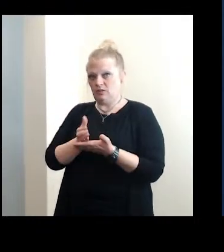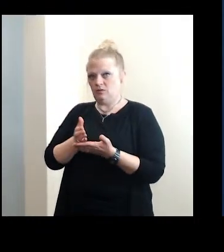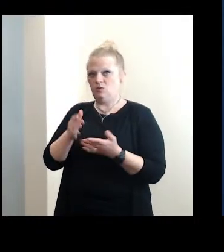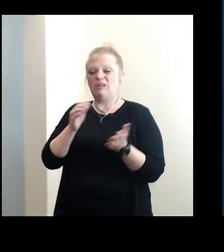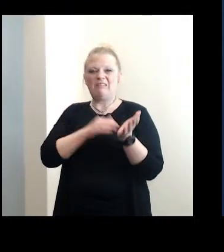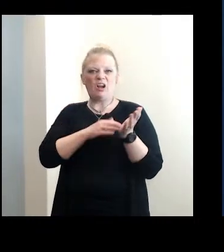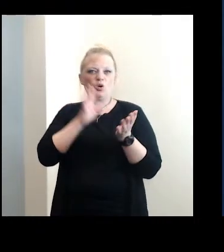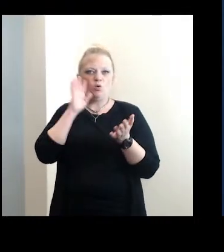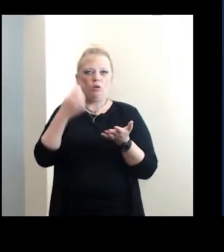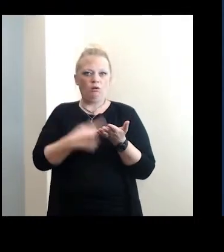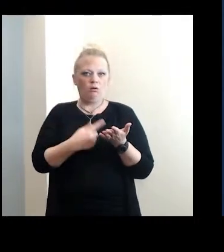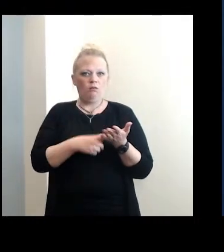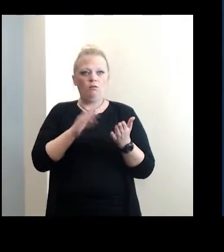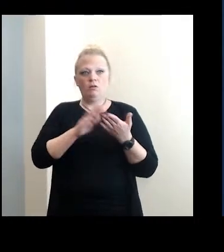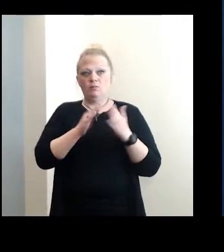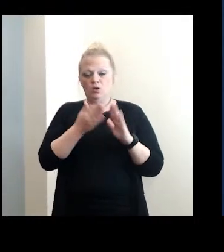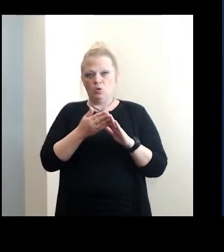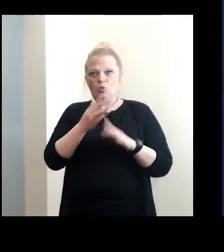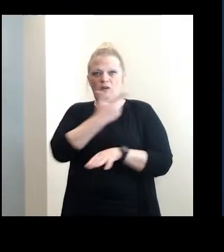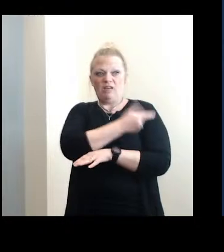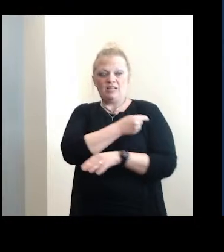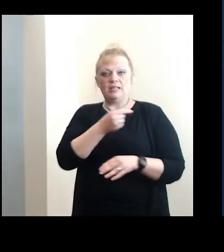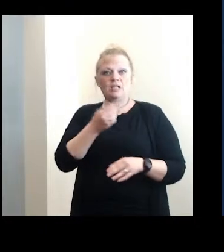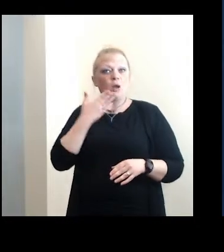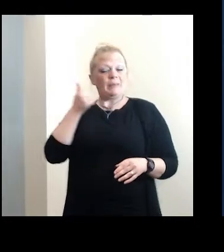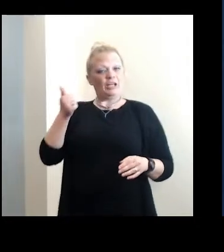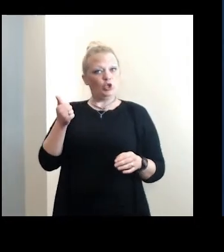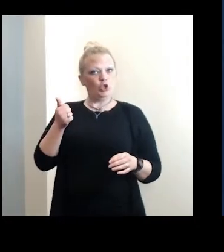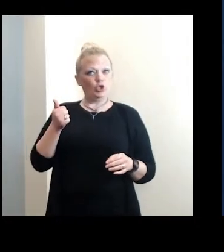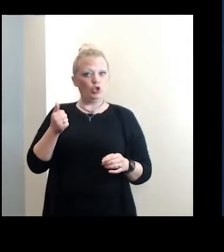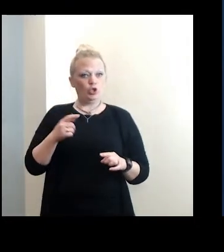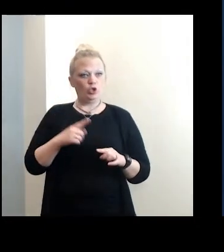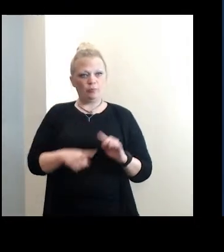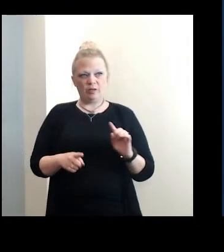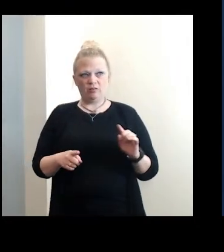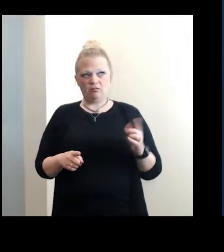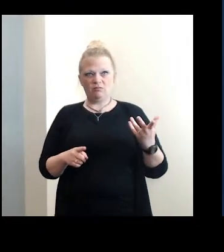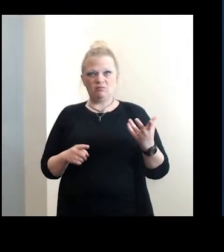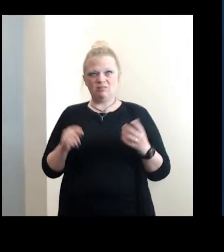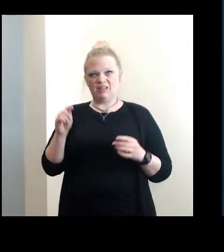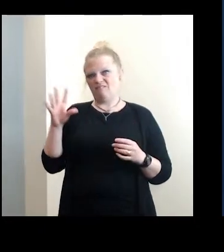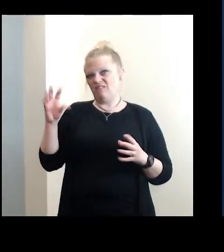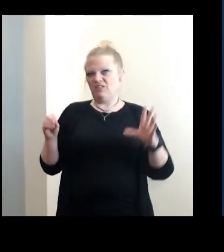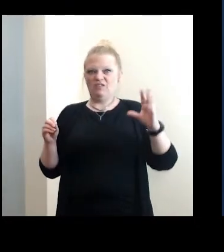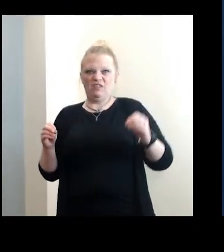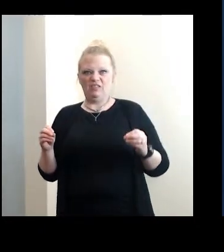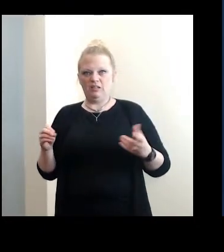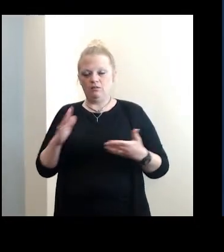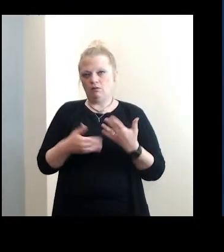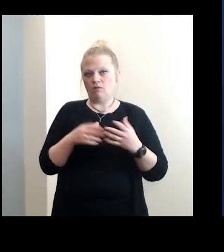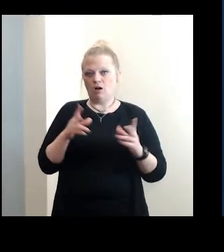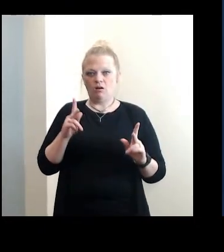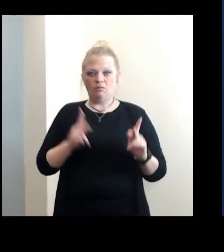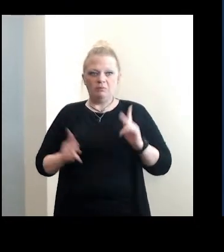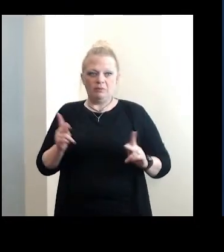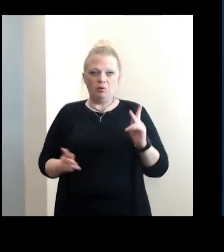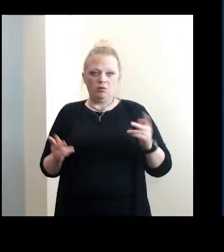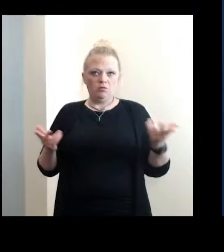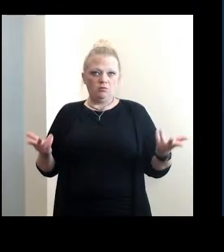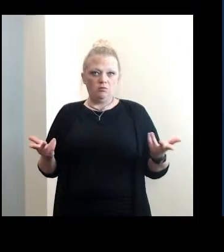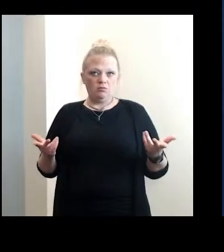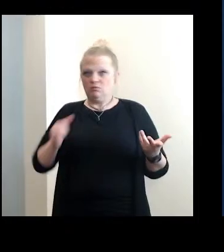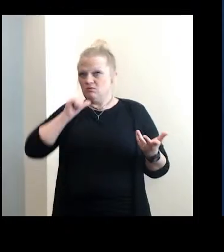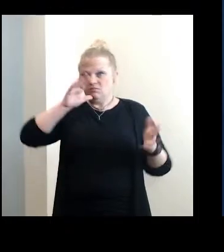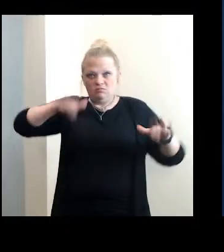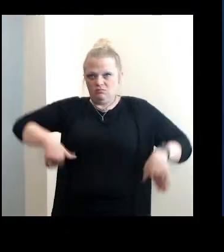talk about, our community vaccination rates are getting better, but we are basically 50% of all population in Erie County has